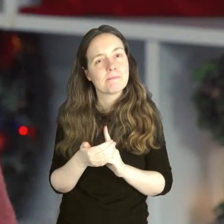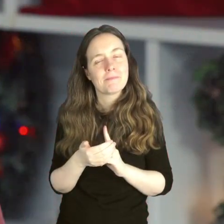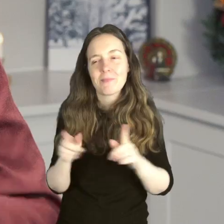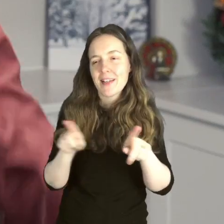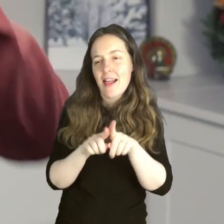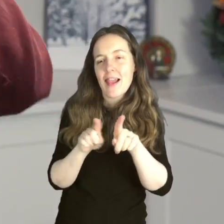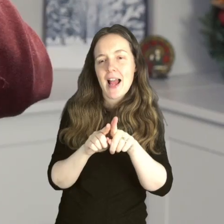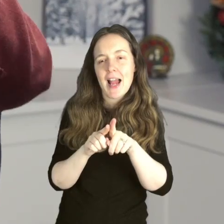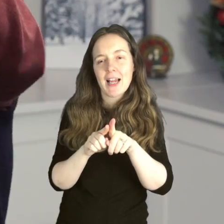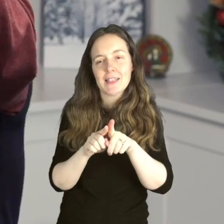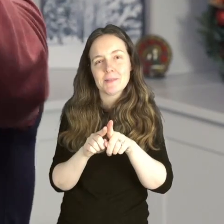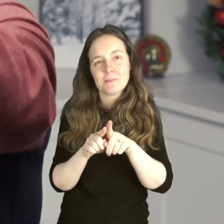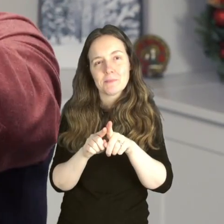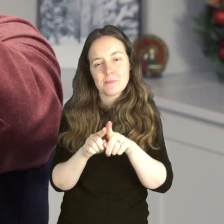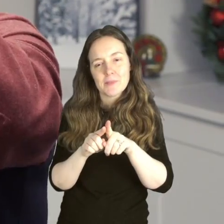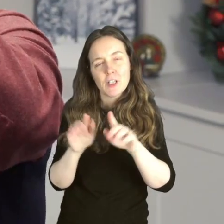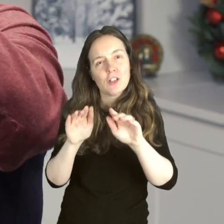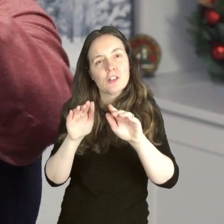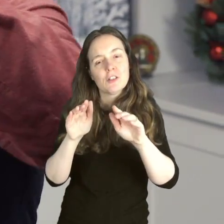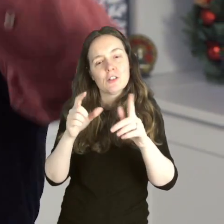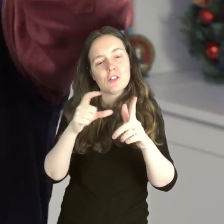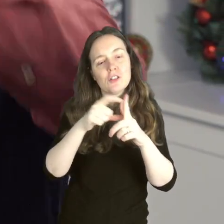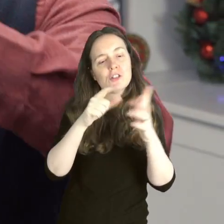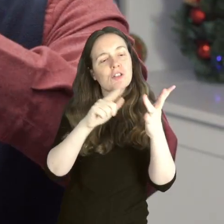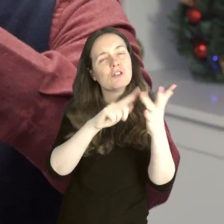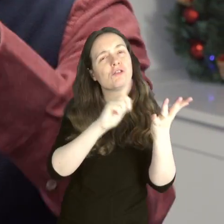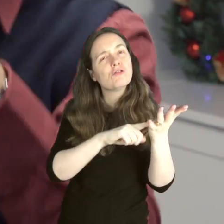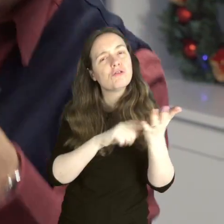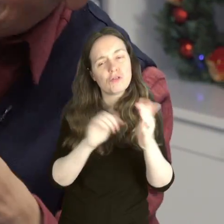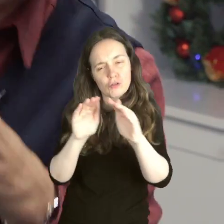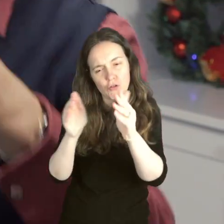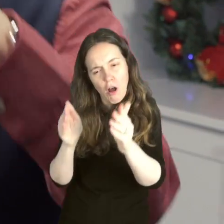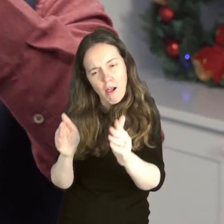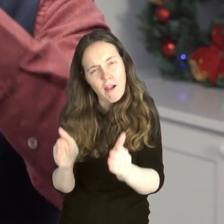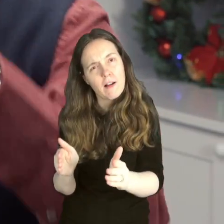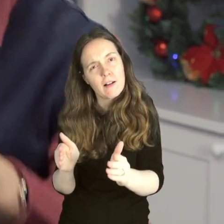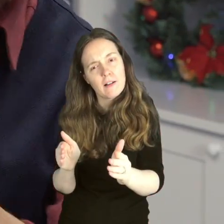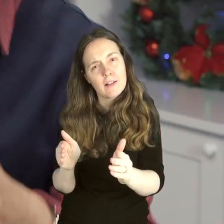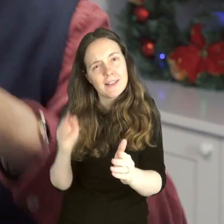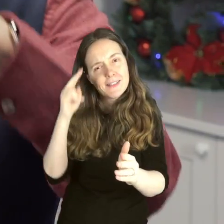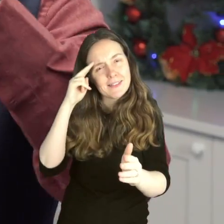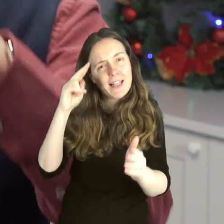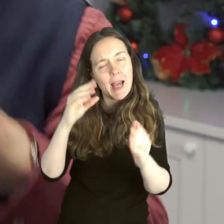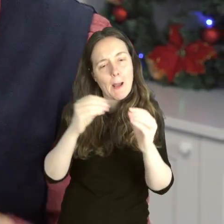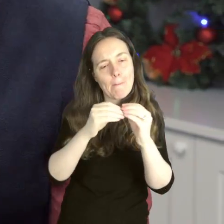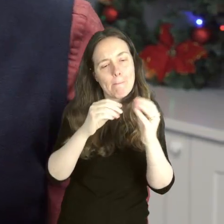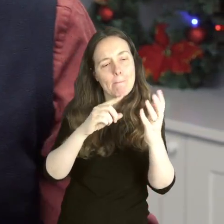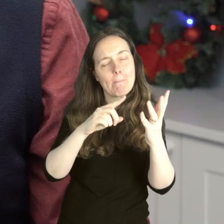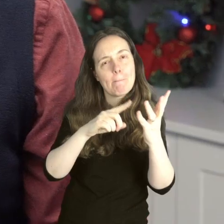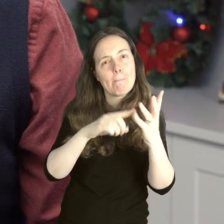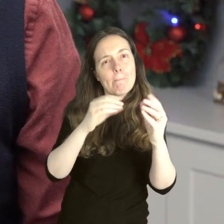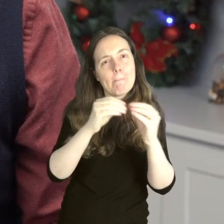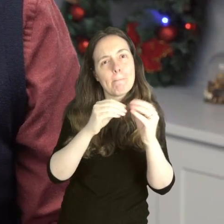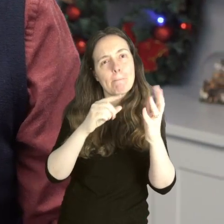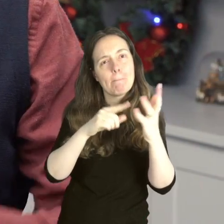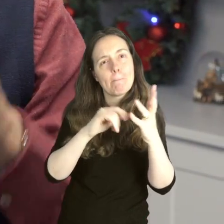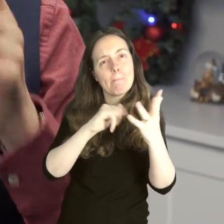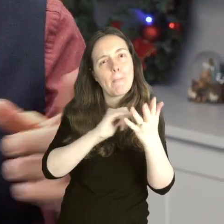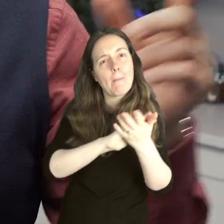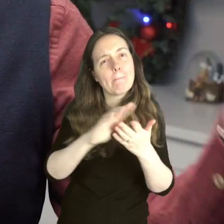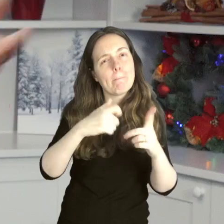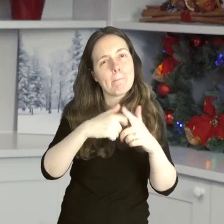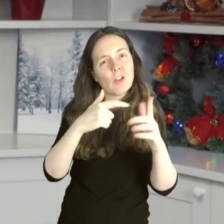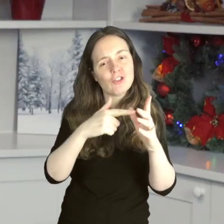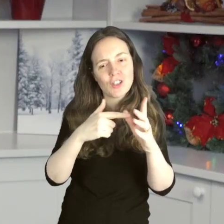babushka dolls, that when you receive the doll, but inside there's another one, and there's another one, and there's another one. And